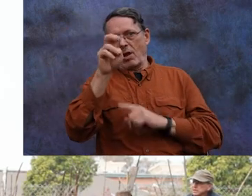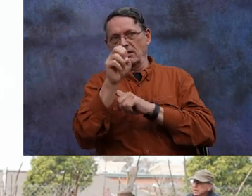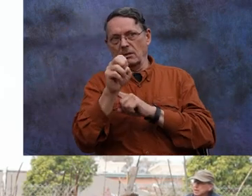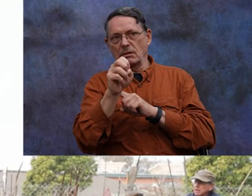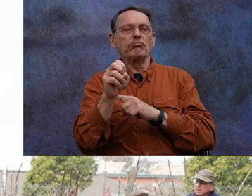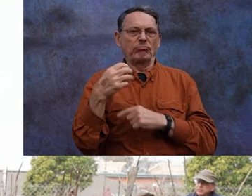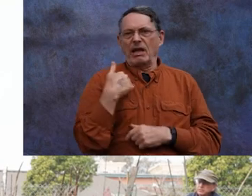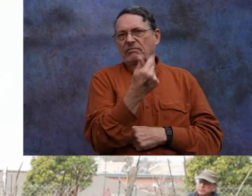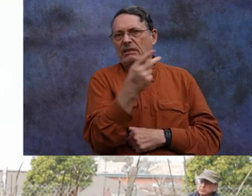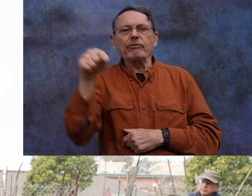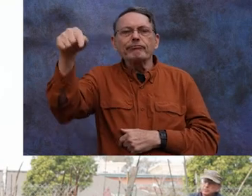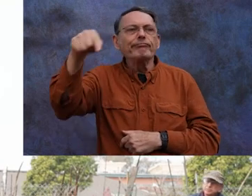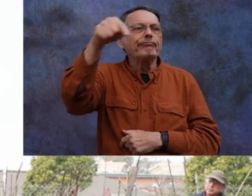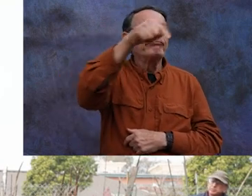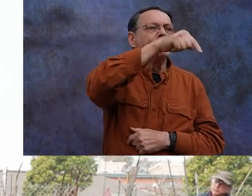Okay. Uh-huh.